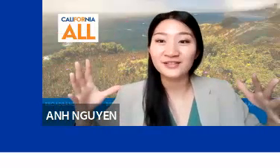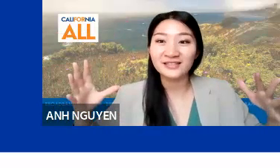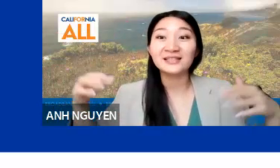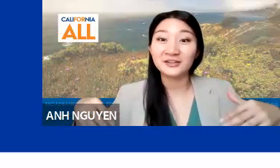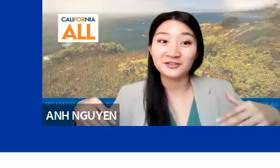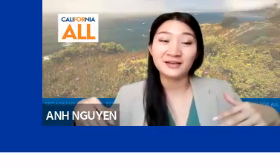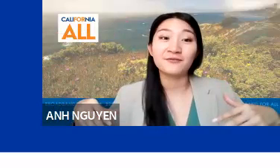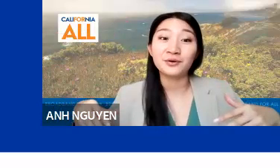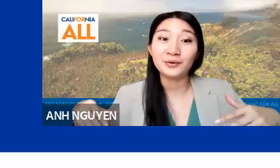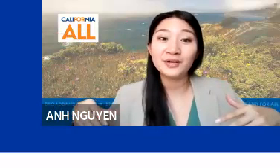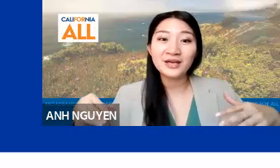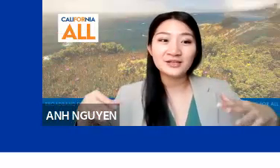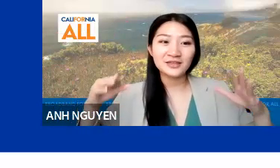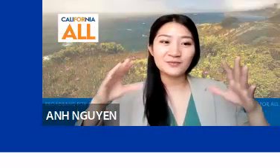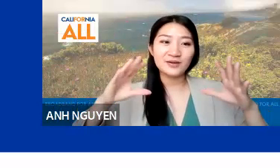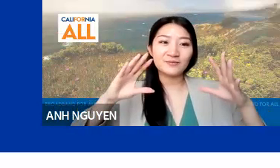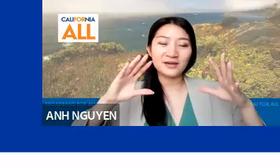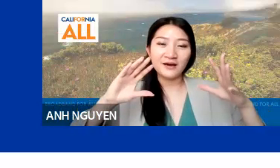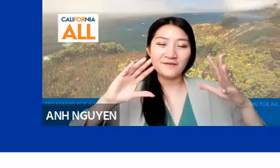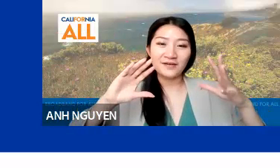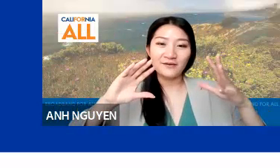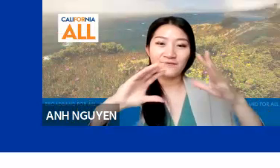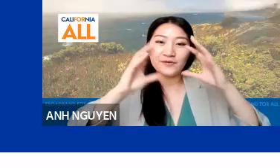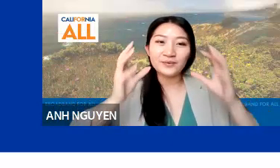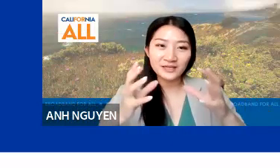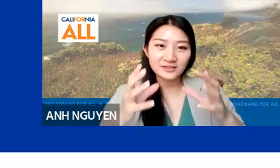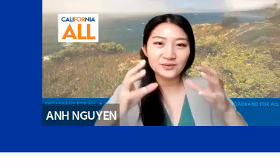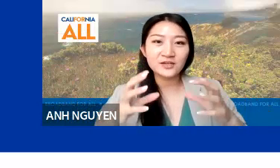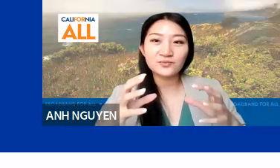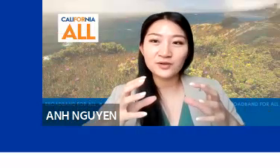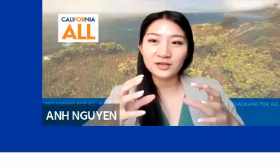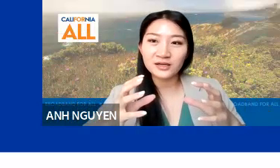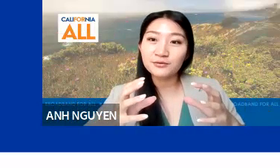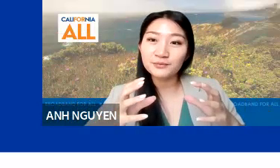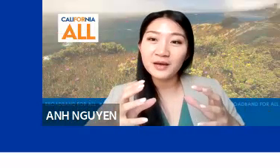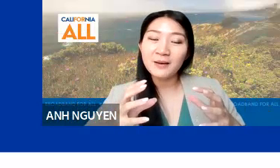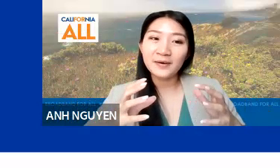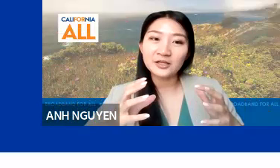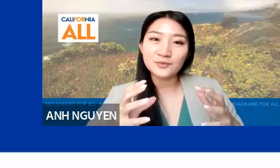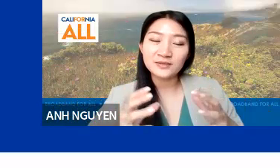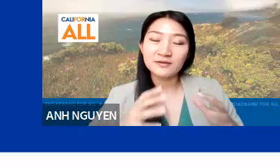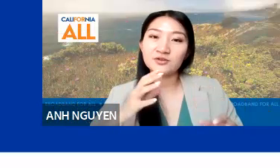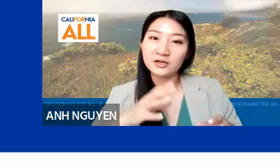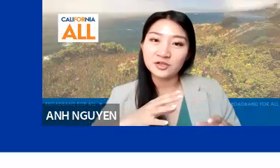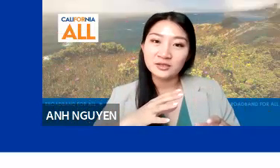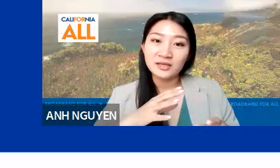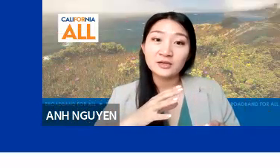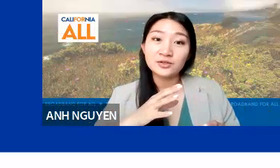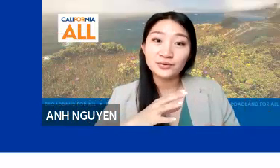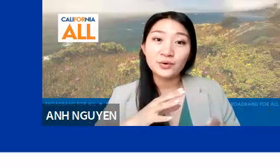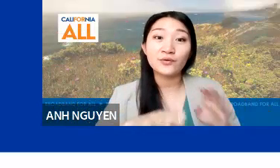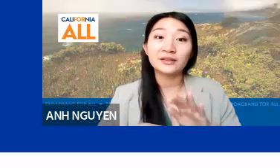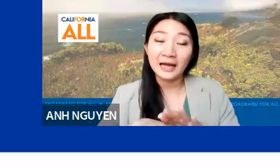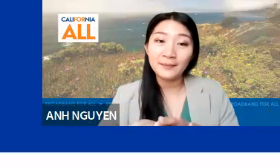essential services later this afternoon. So I think we have a focus to each working group, but in terms of the strategies,